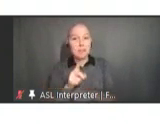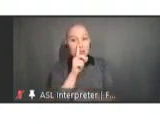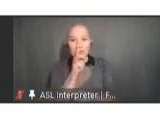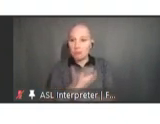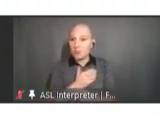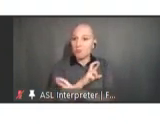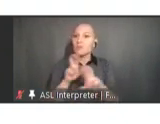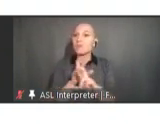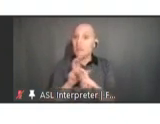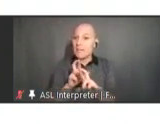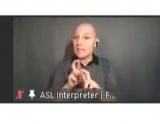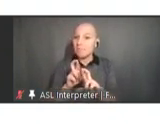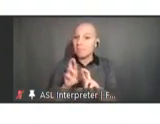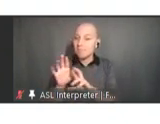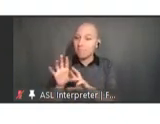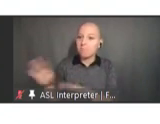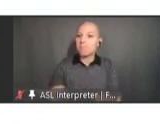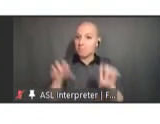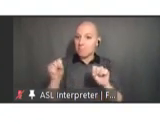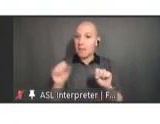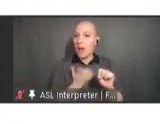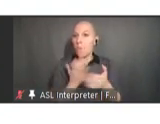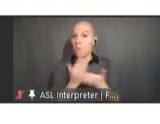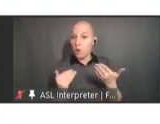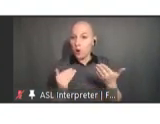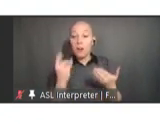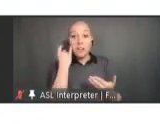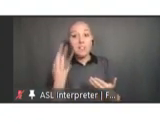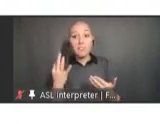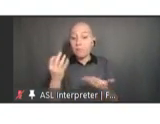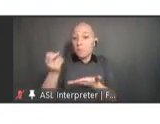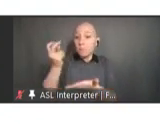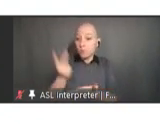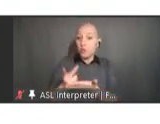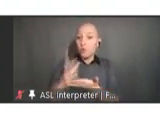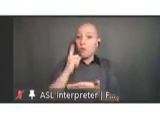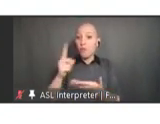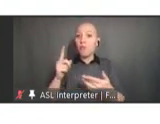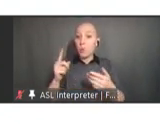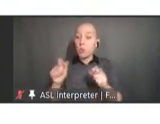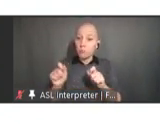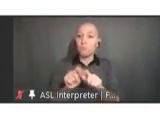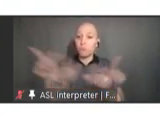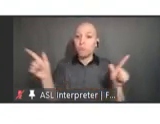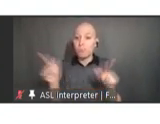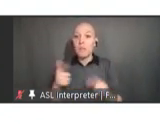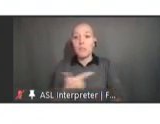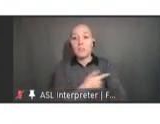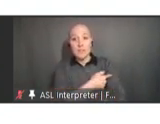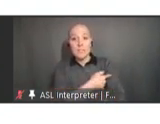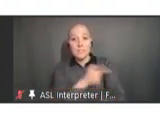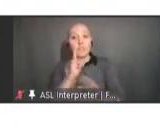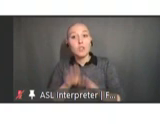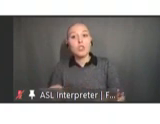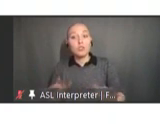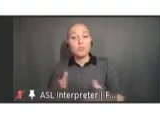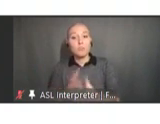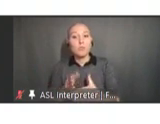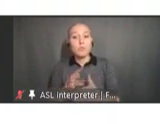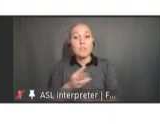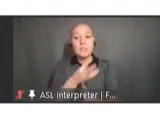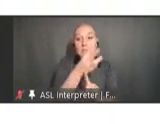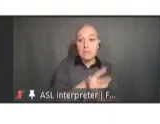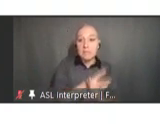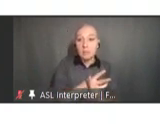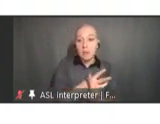in the, should there be an authorization for the rollout of the vaccine in children between 6 months and 5 years